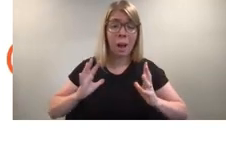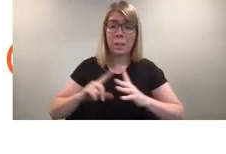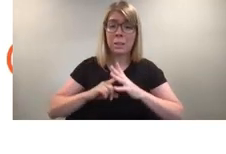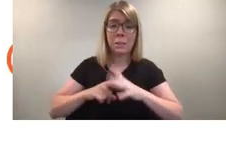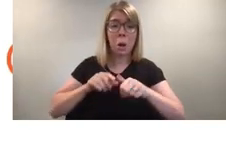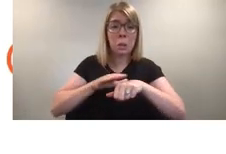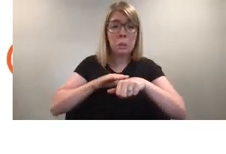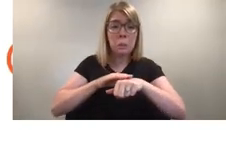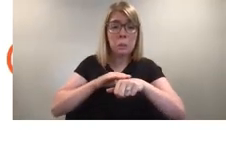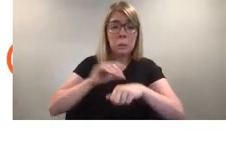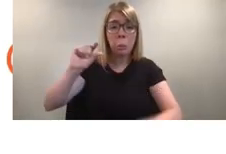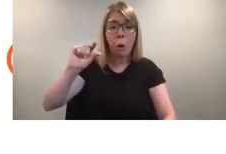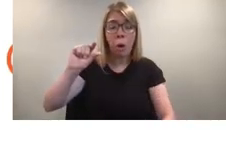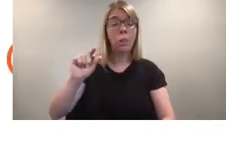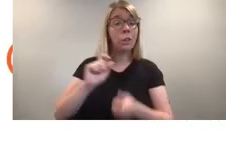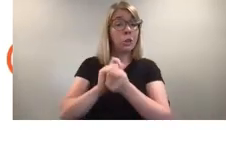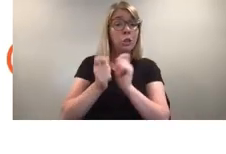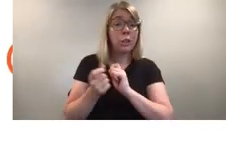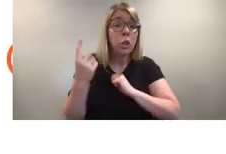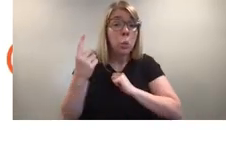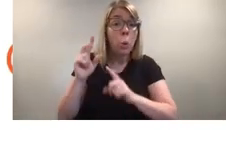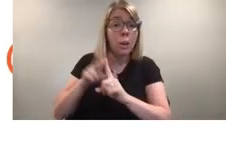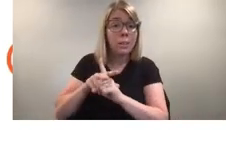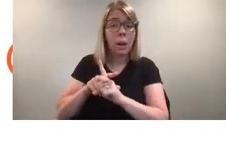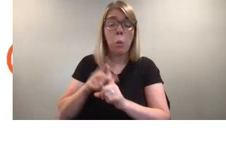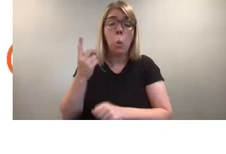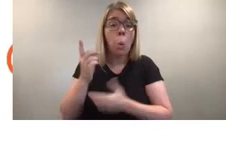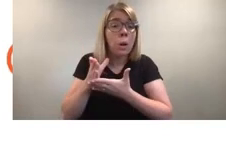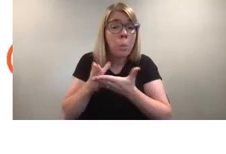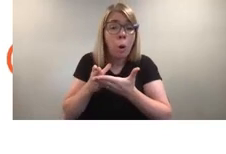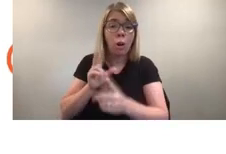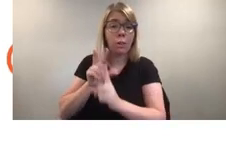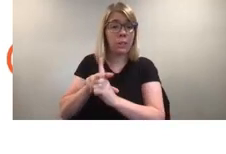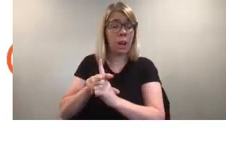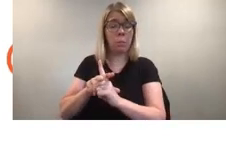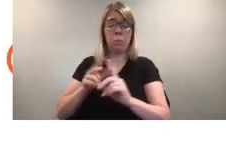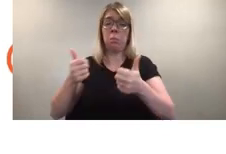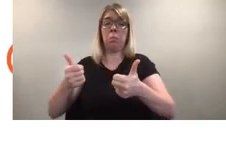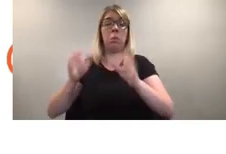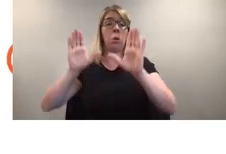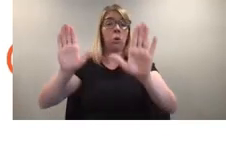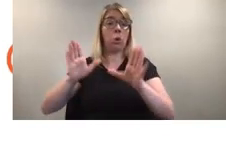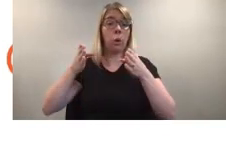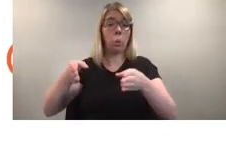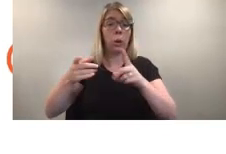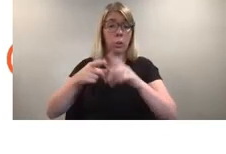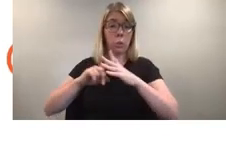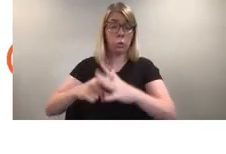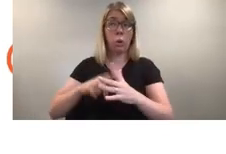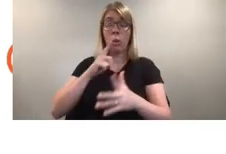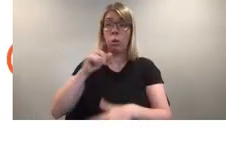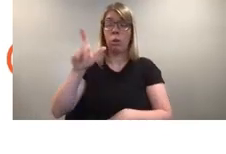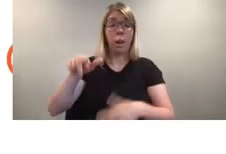changing one assignment or even one aspect of an assignment is a great way to start. You don't have to overhaul your entire course all at once to move